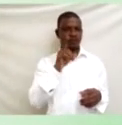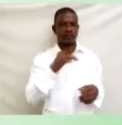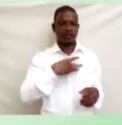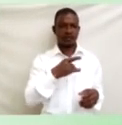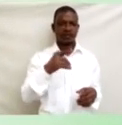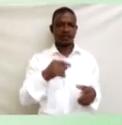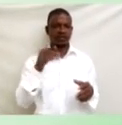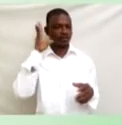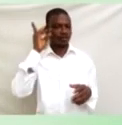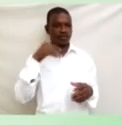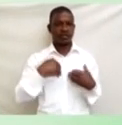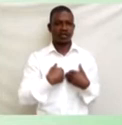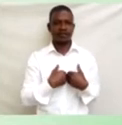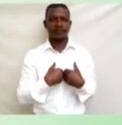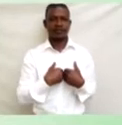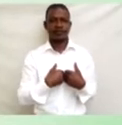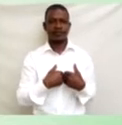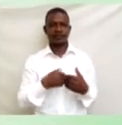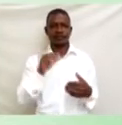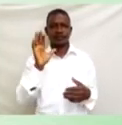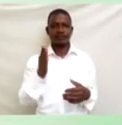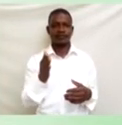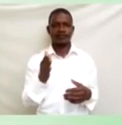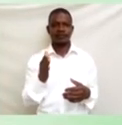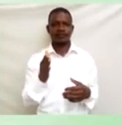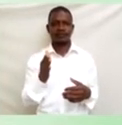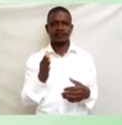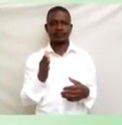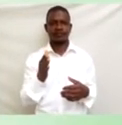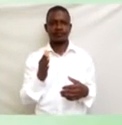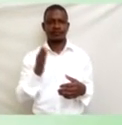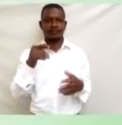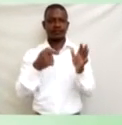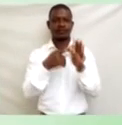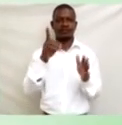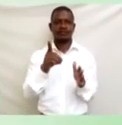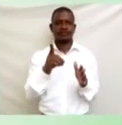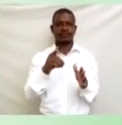in would like, should have. 5.